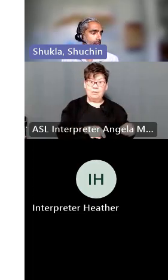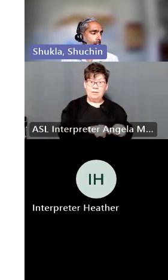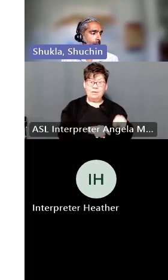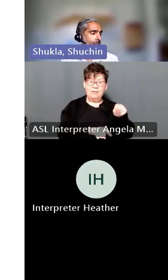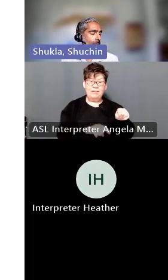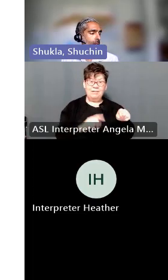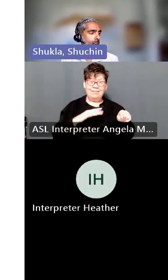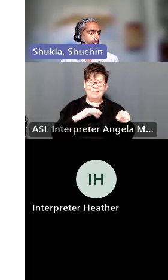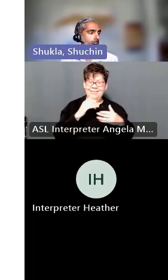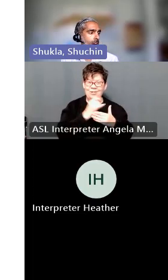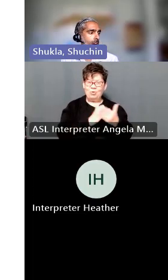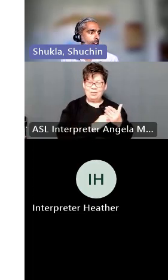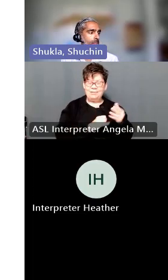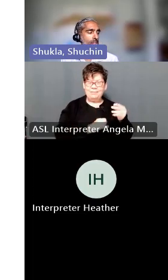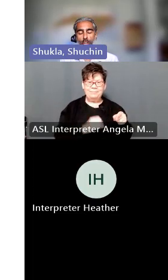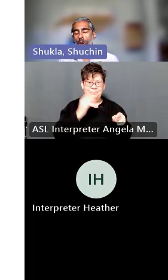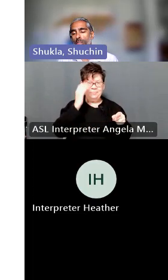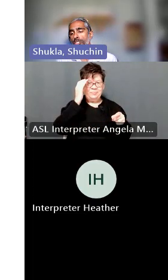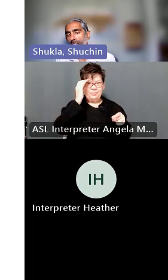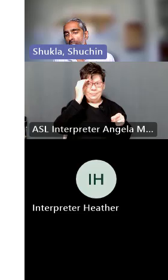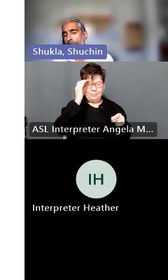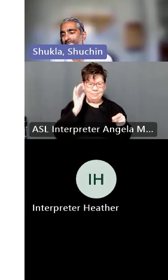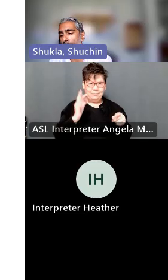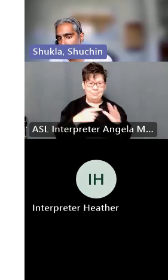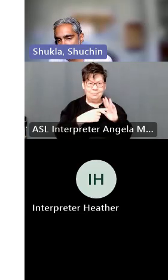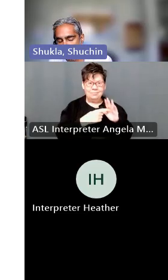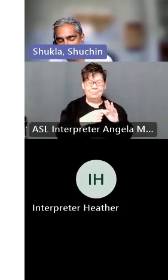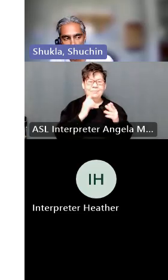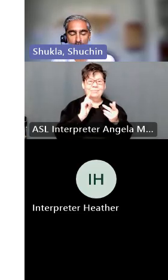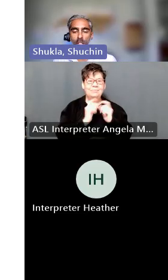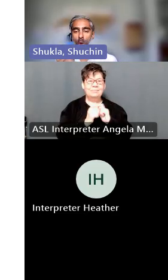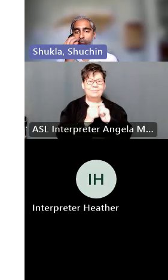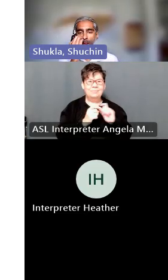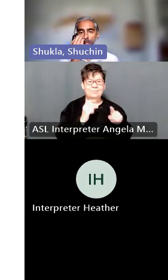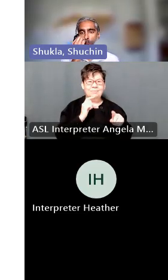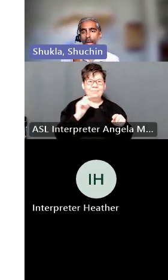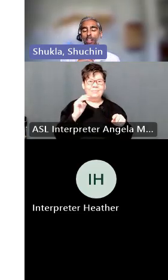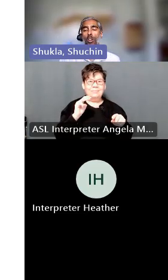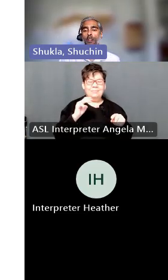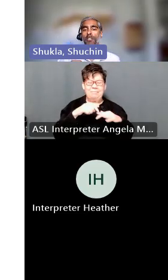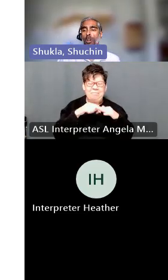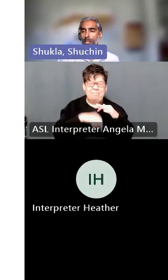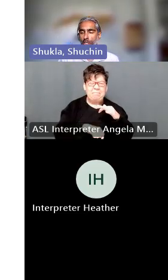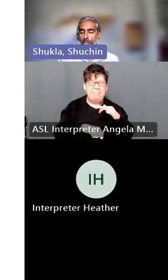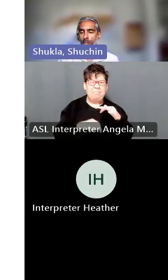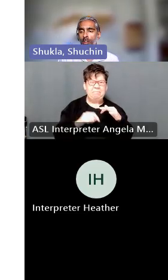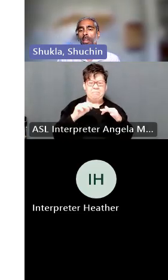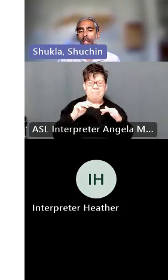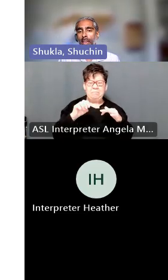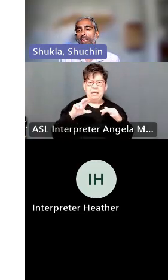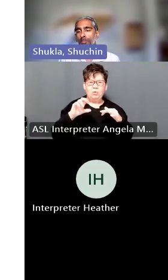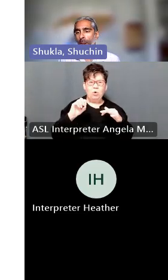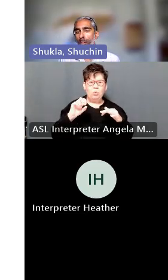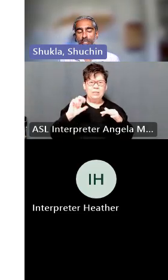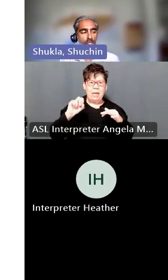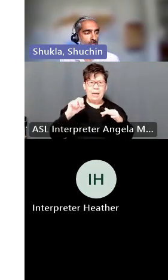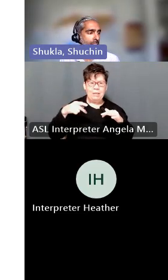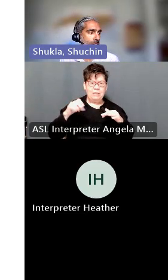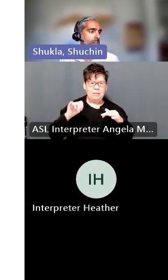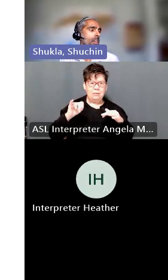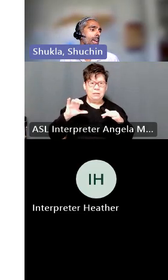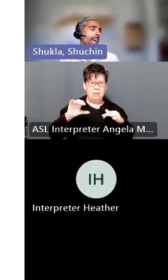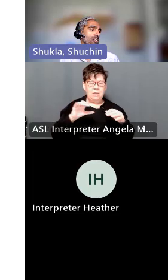cool drawings to show the changes that happen at the microscopic level. So the actual way nerves talk to each other in these